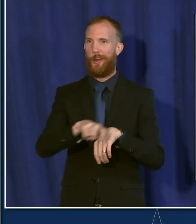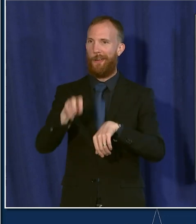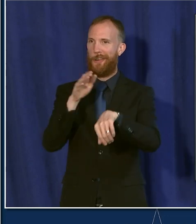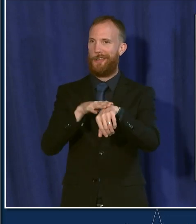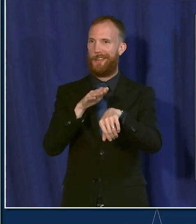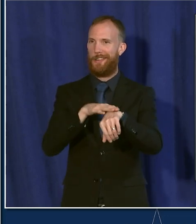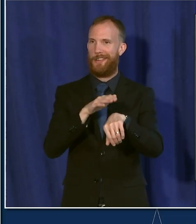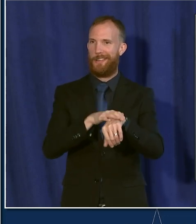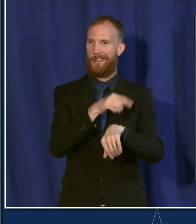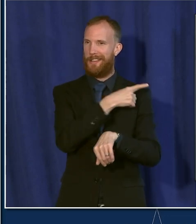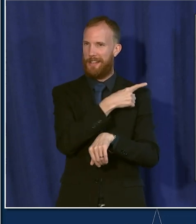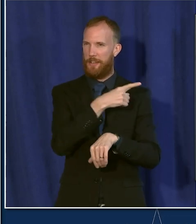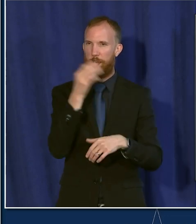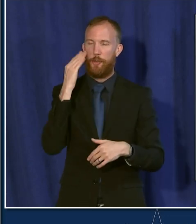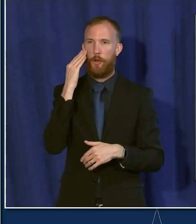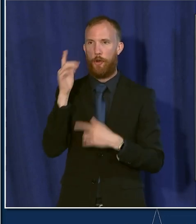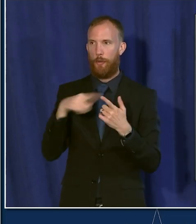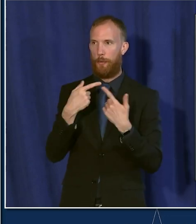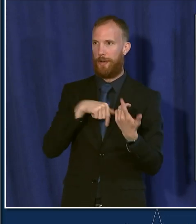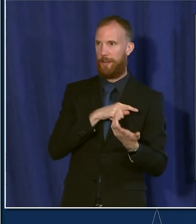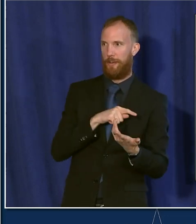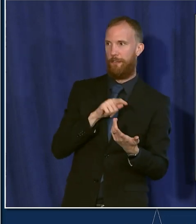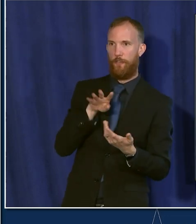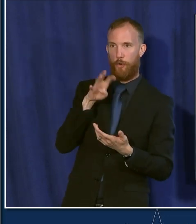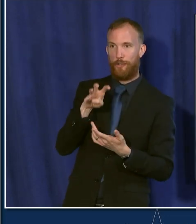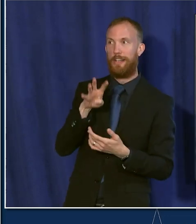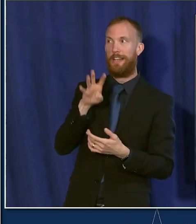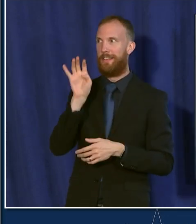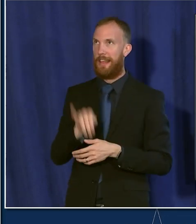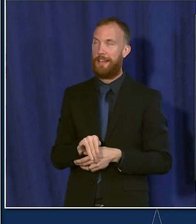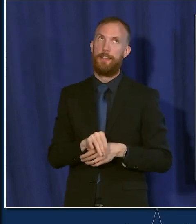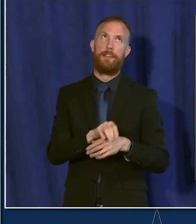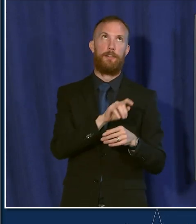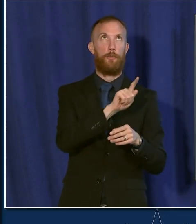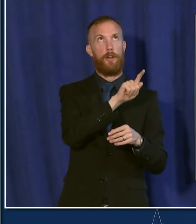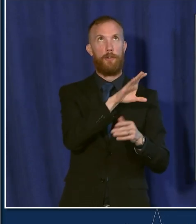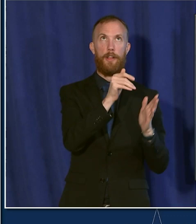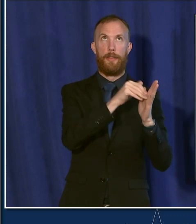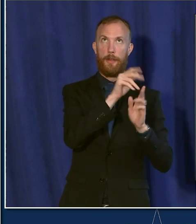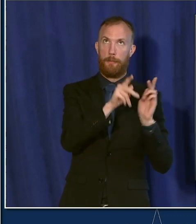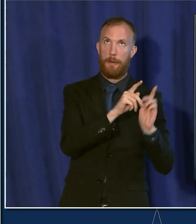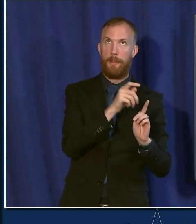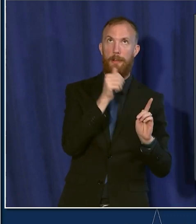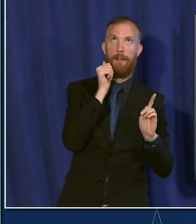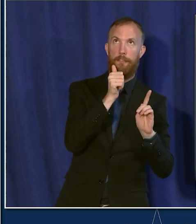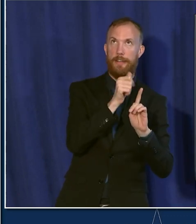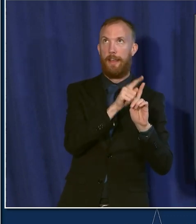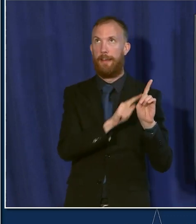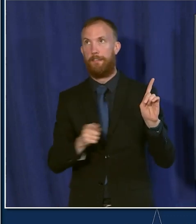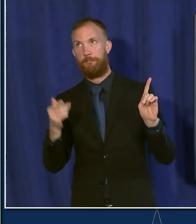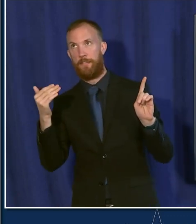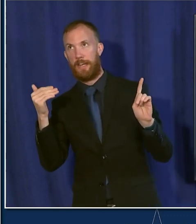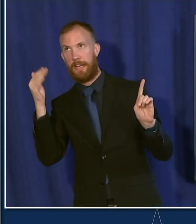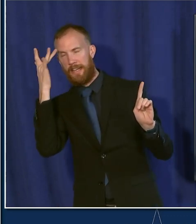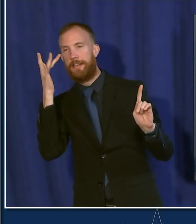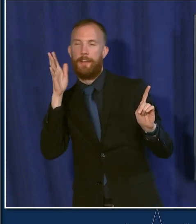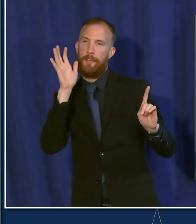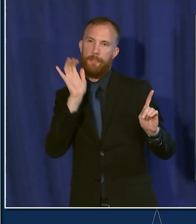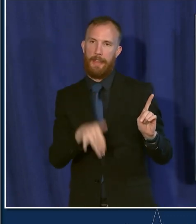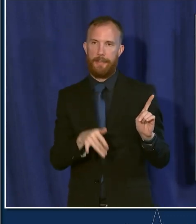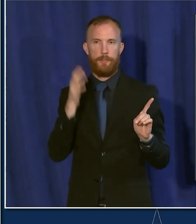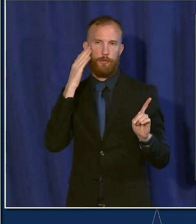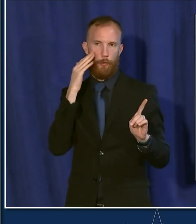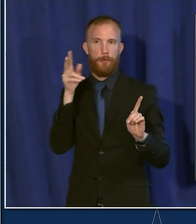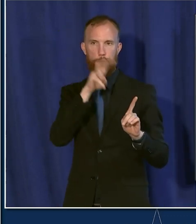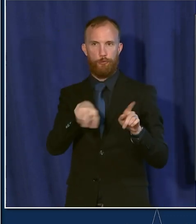day in Chicago, that's 15 cases per 100,000 per day, which would put somebody on our travel advisory. So from my standpoint, if we get to a point